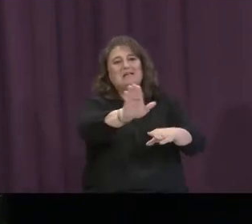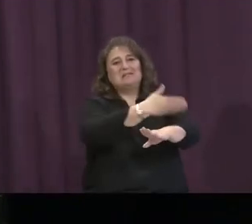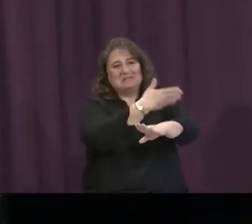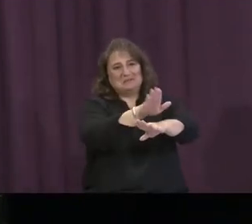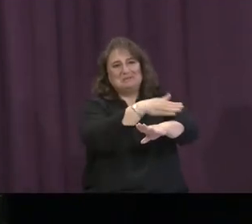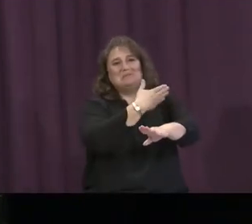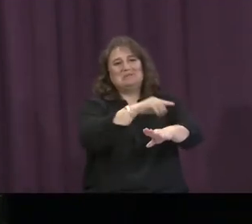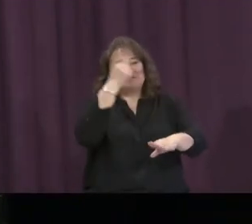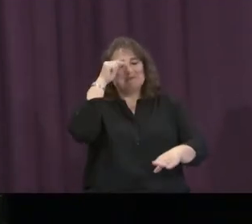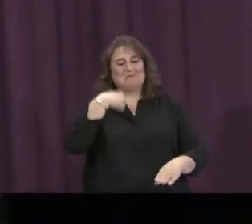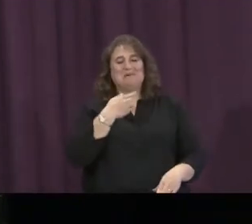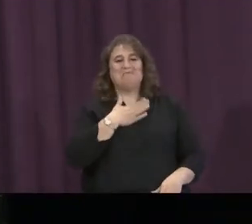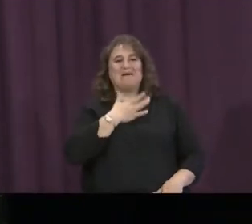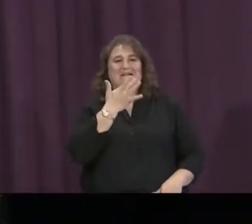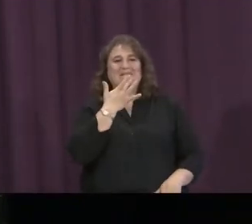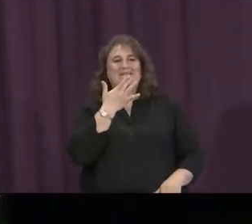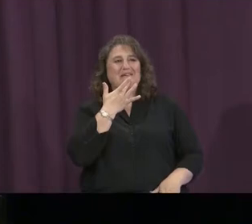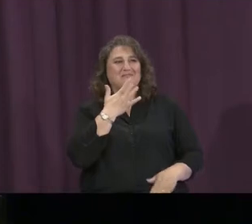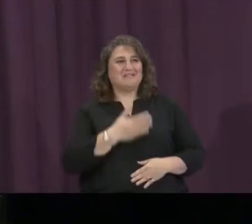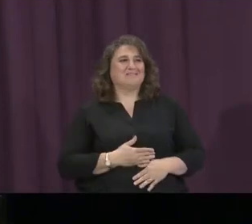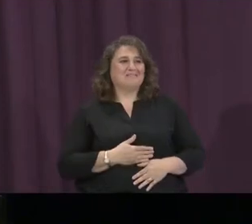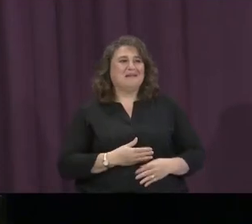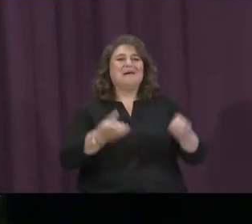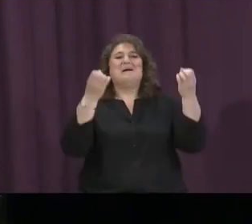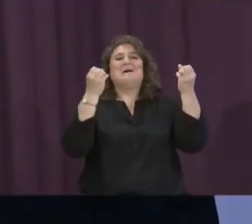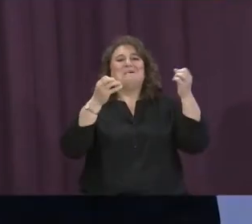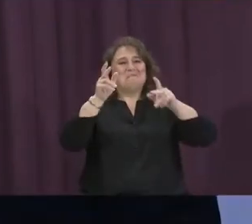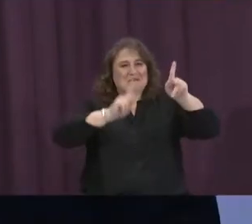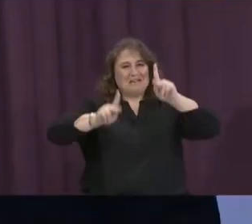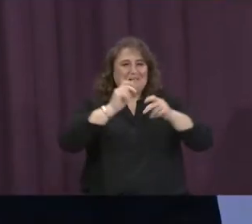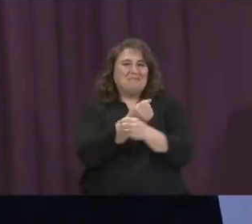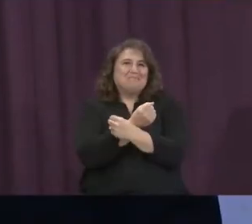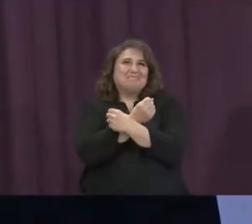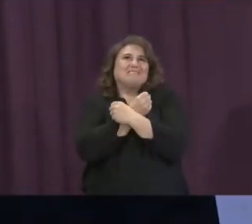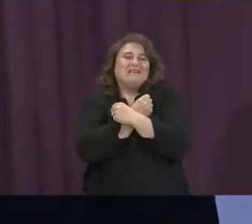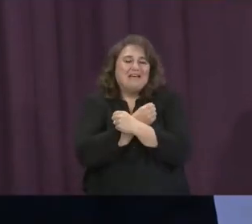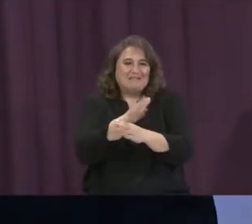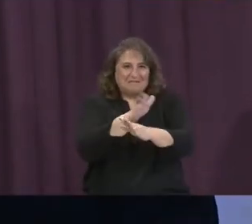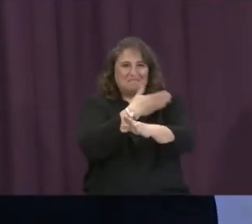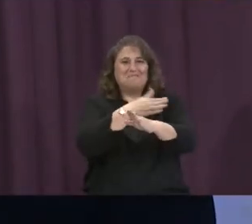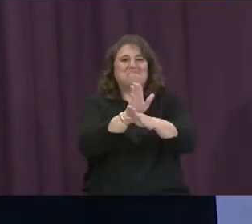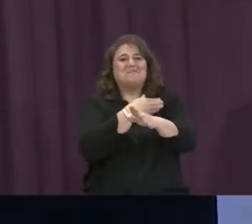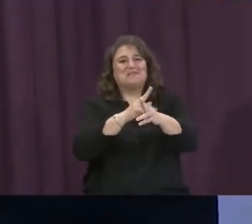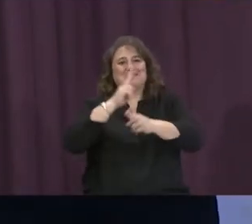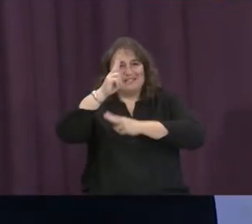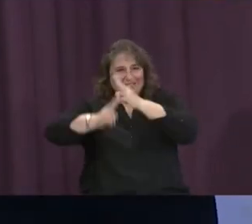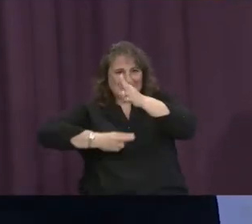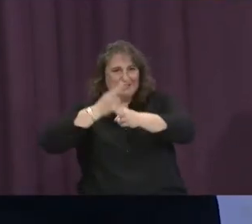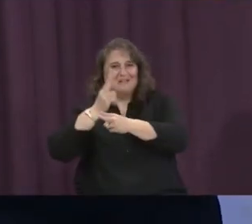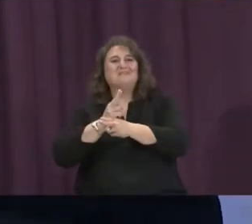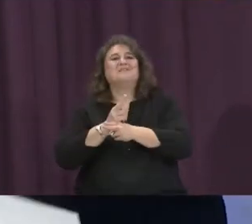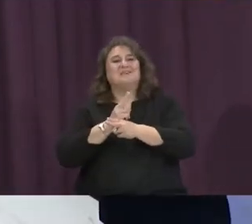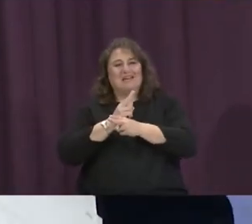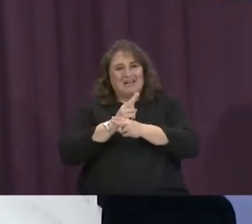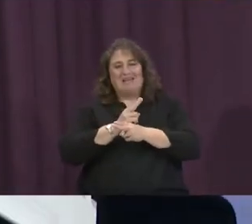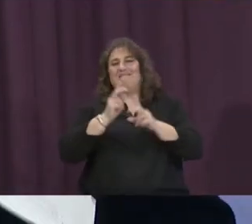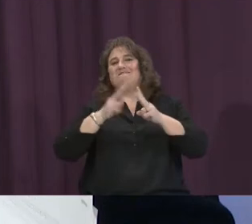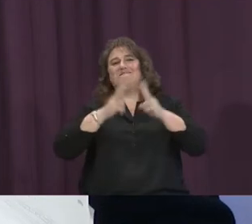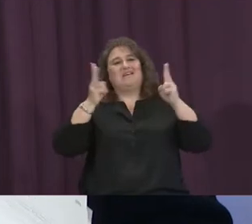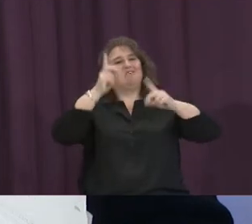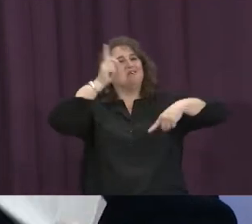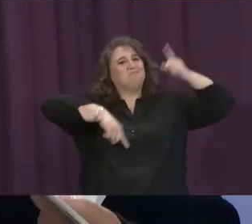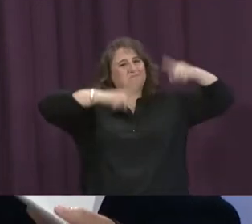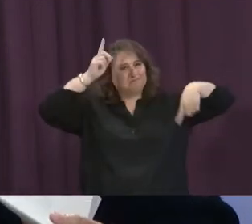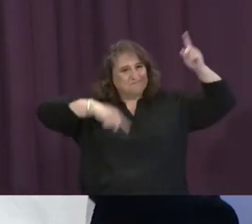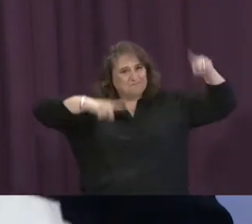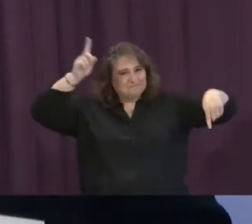it's been my favorite thing. love, we all love music. That is, it is universal. is. It's so diverse and I, I like it being